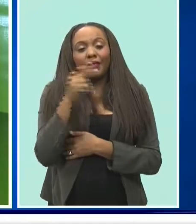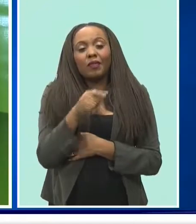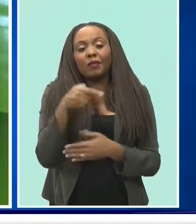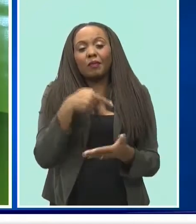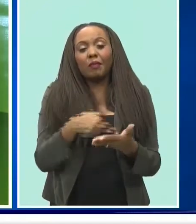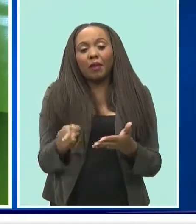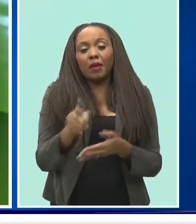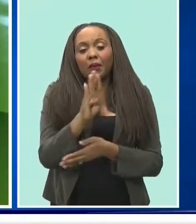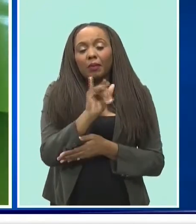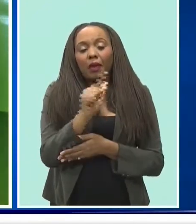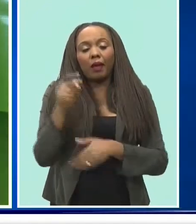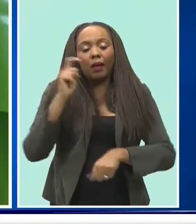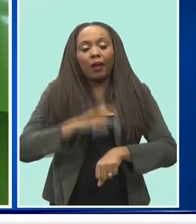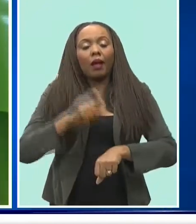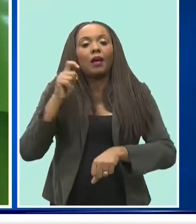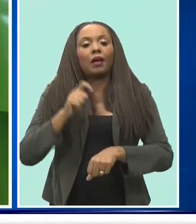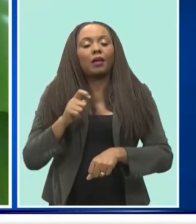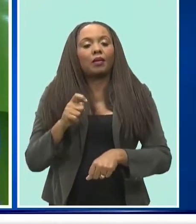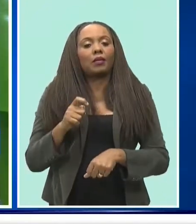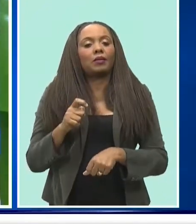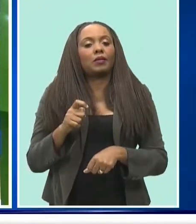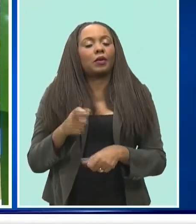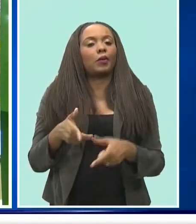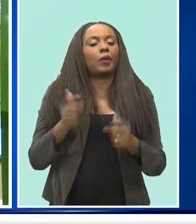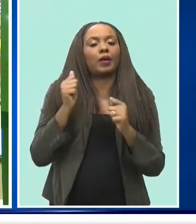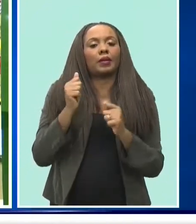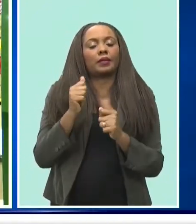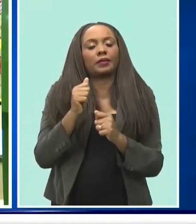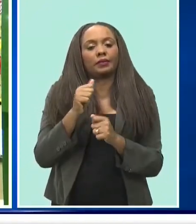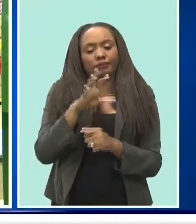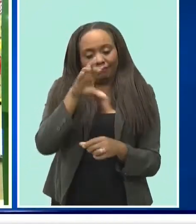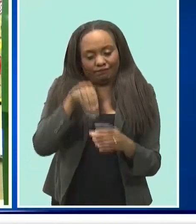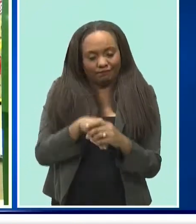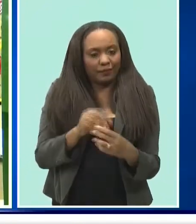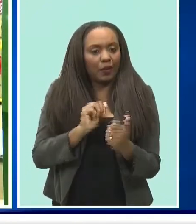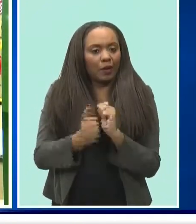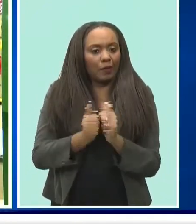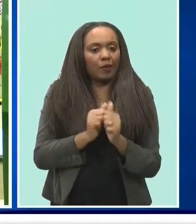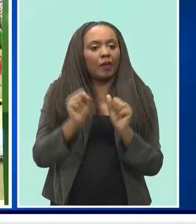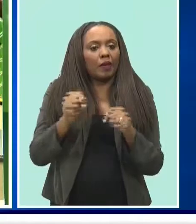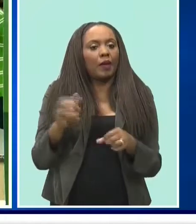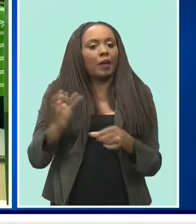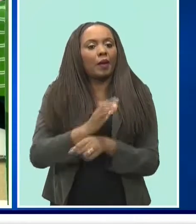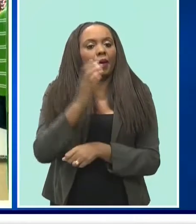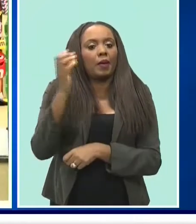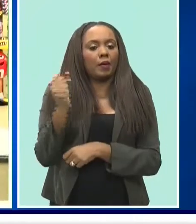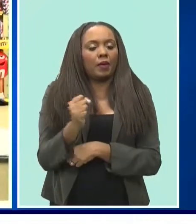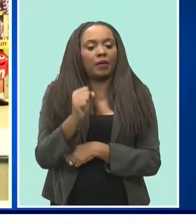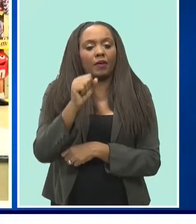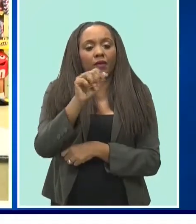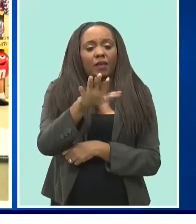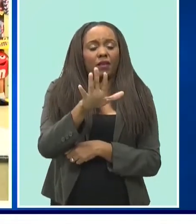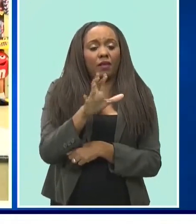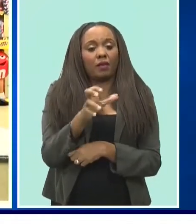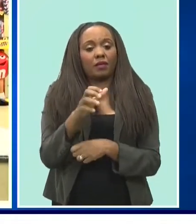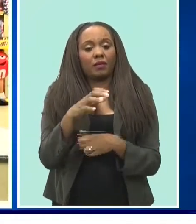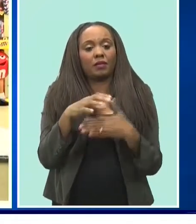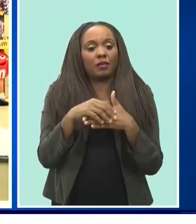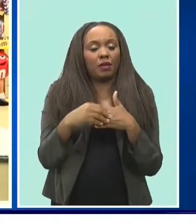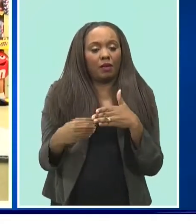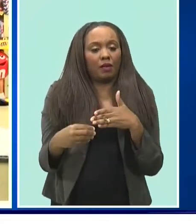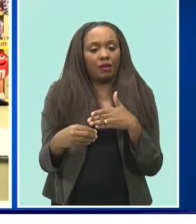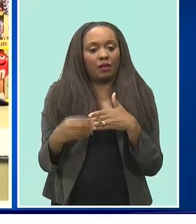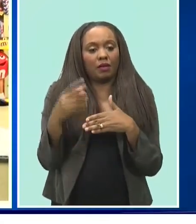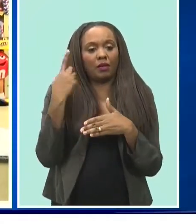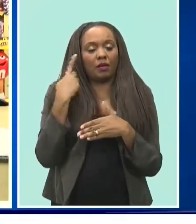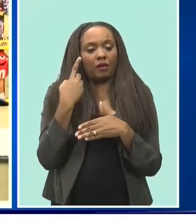bills on time, they were automatically entered for a chance to win one of 6 $500 vouchers, compliments of